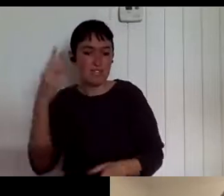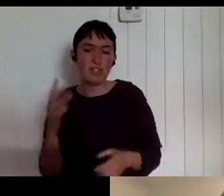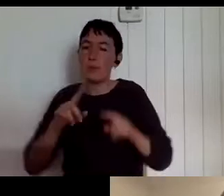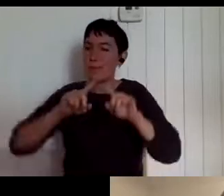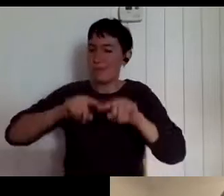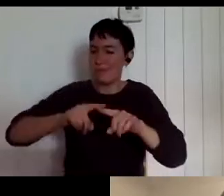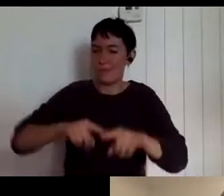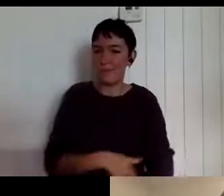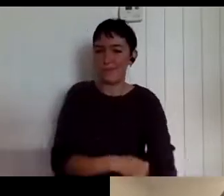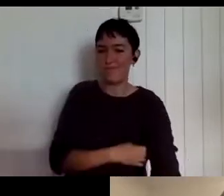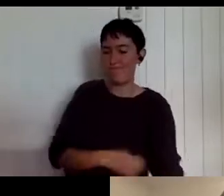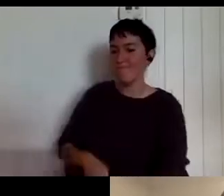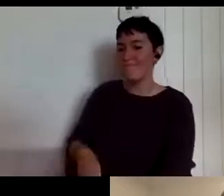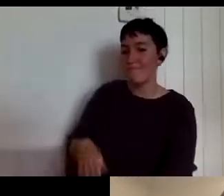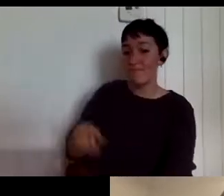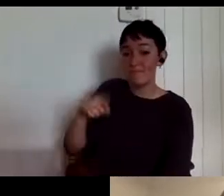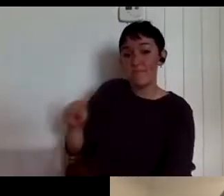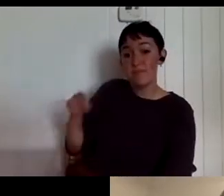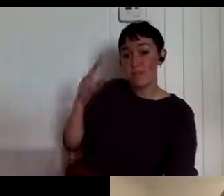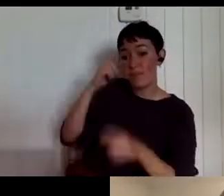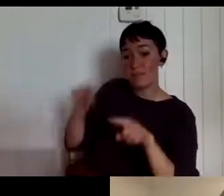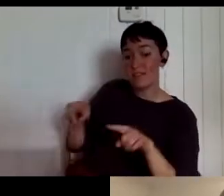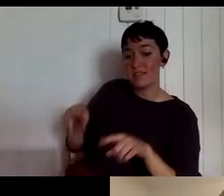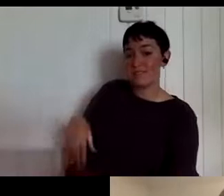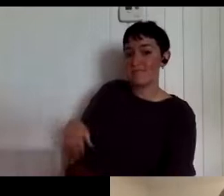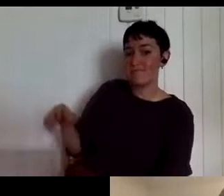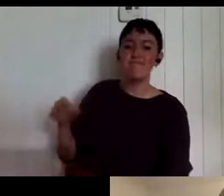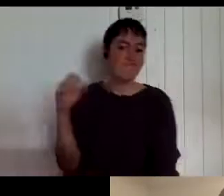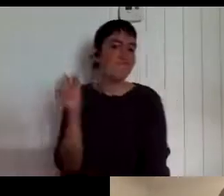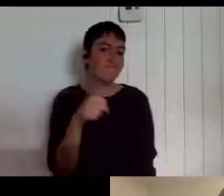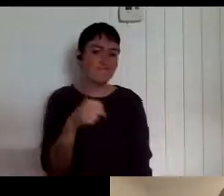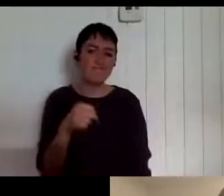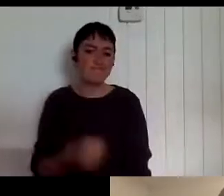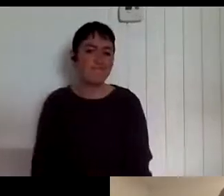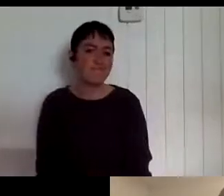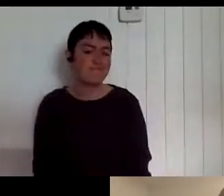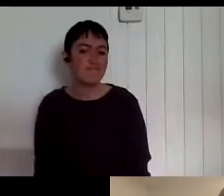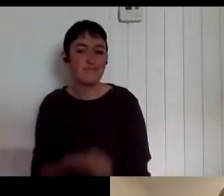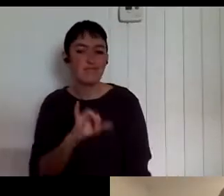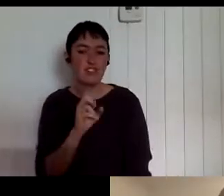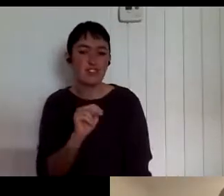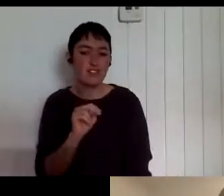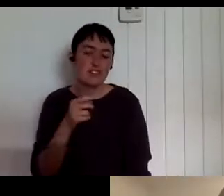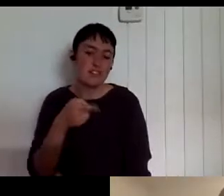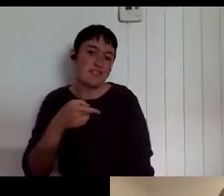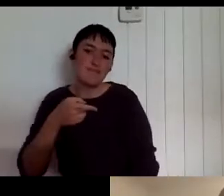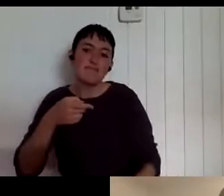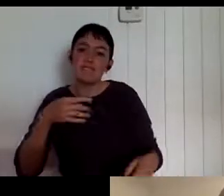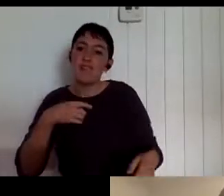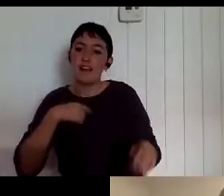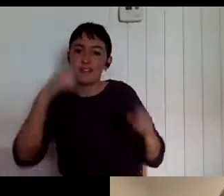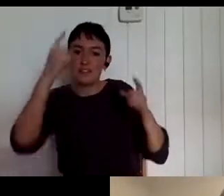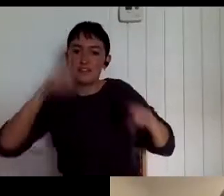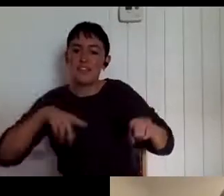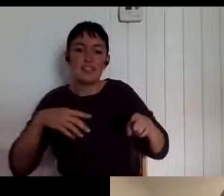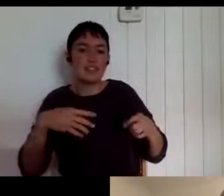You agree? Yeah, I think they. I think John put it so. You need all of them. It's on the geography that you are and what's available to you.